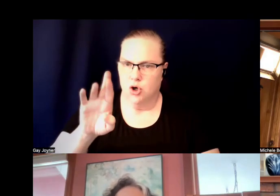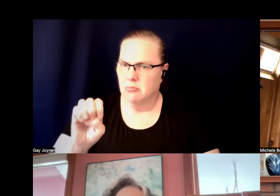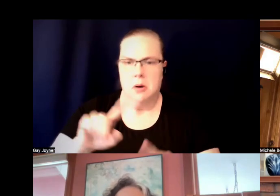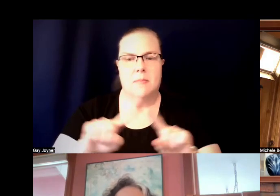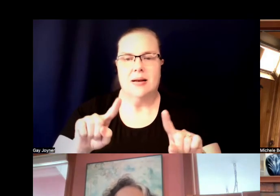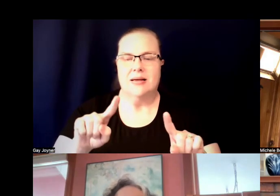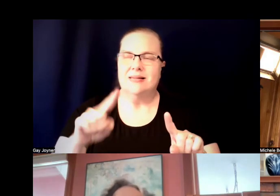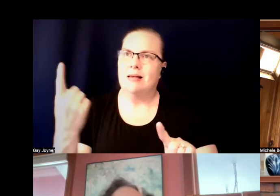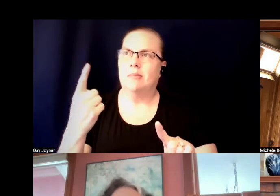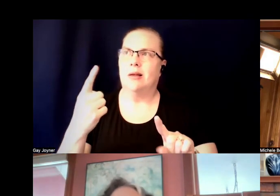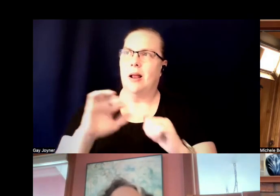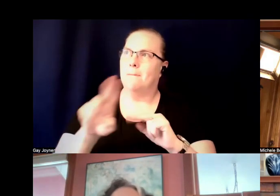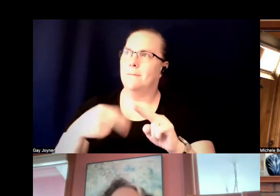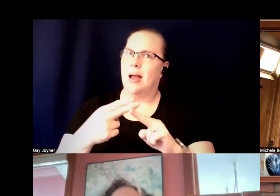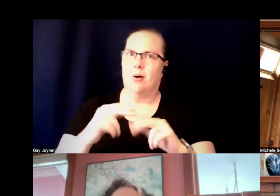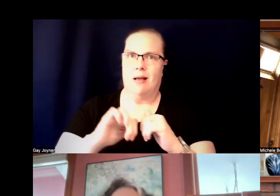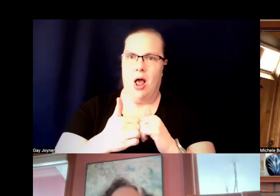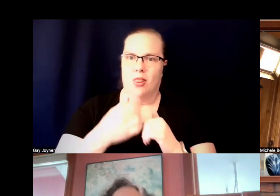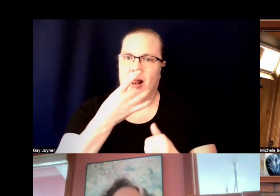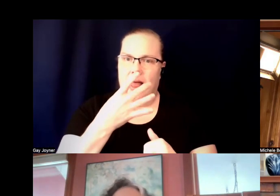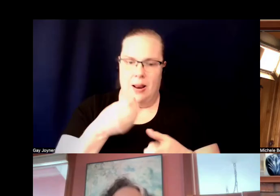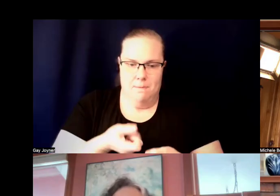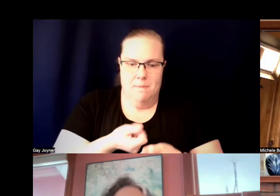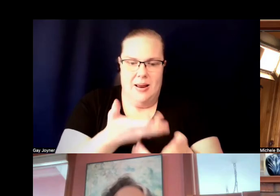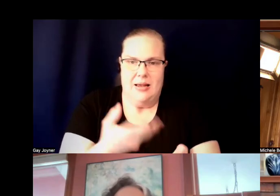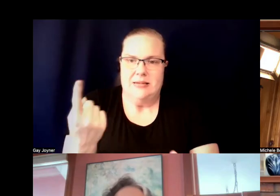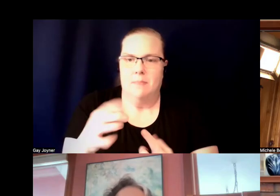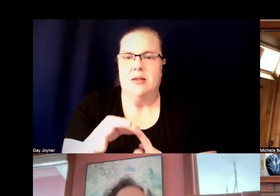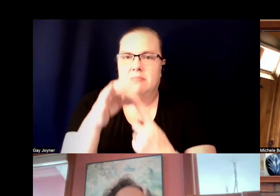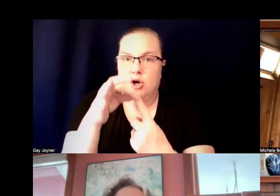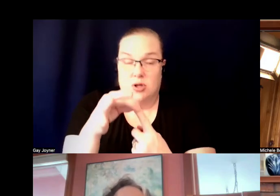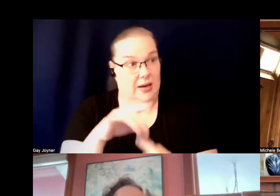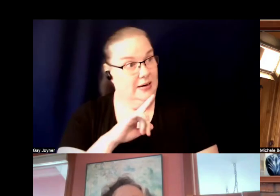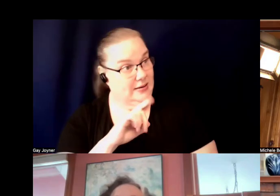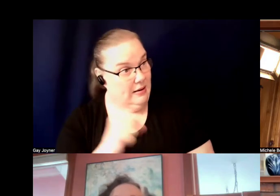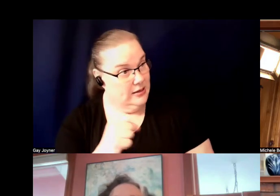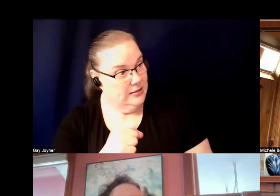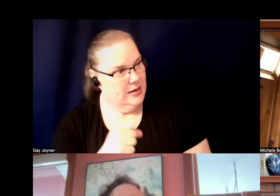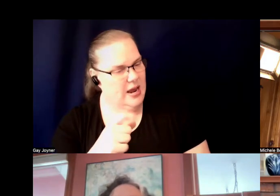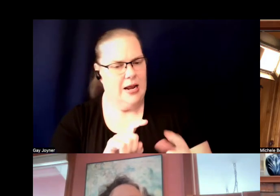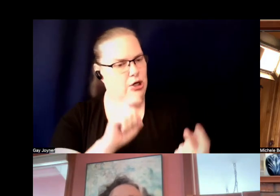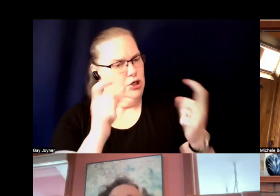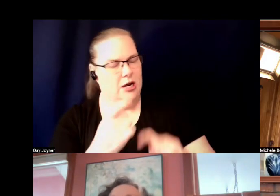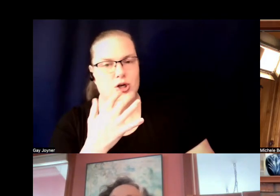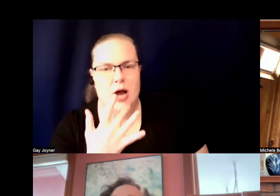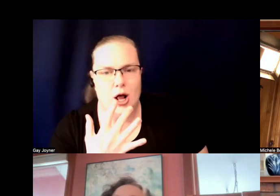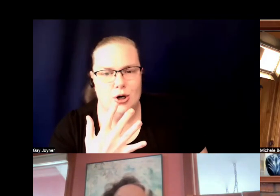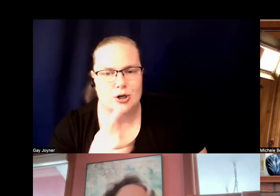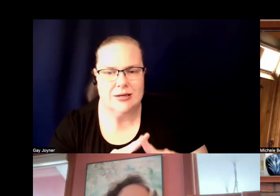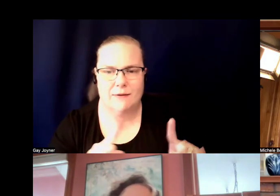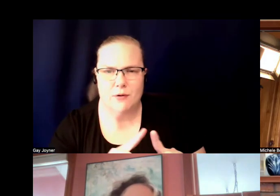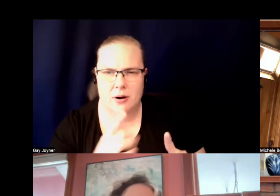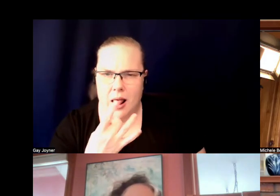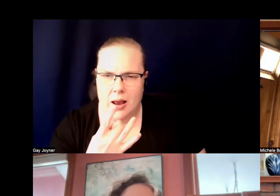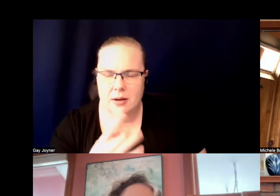something special. Mm. You know. And it does, doesn't it? And it changes colors. Have you gone back